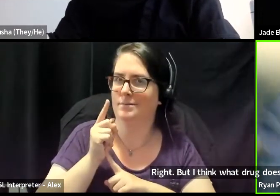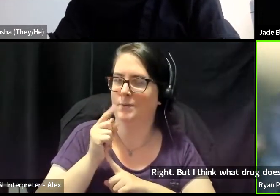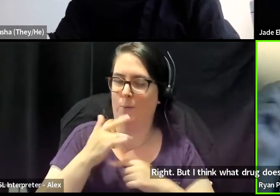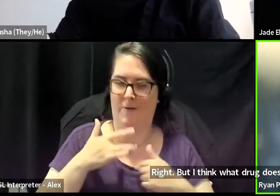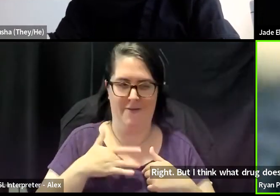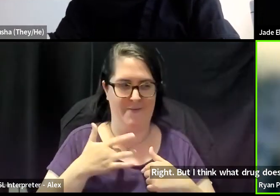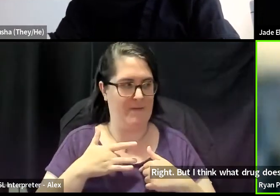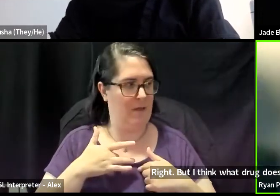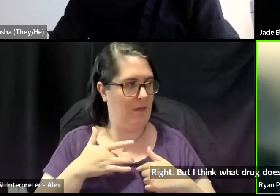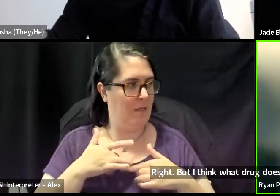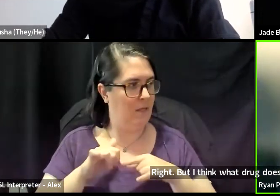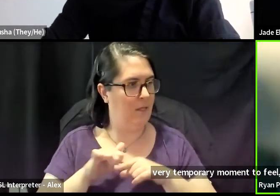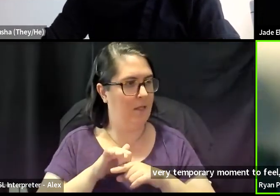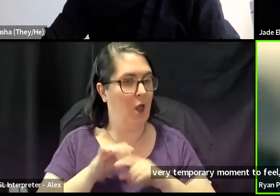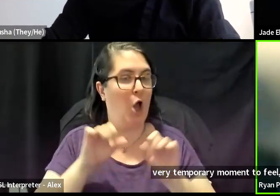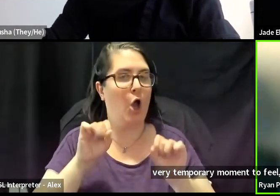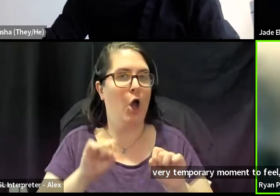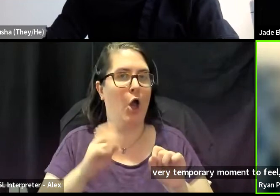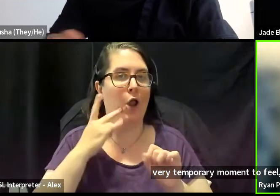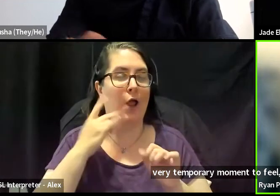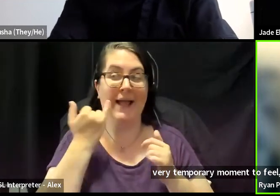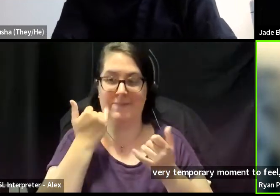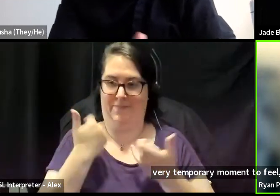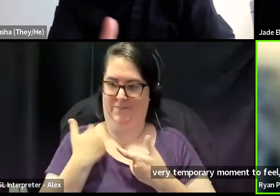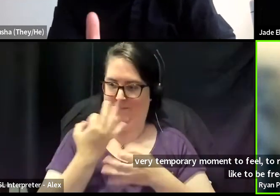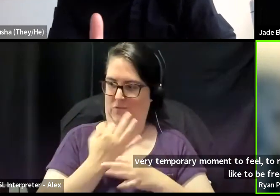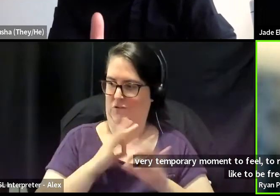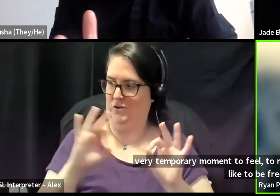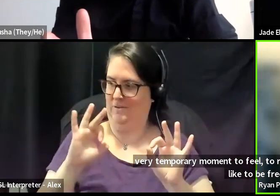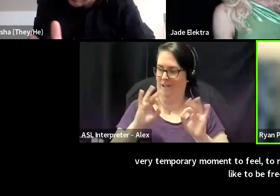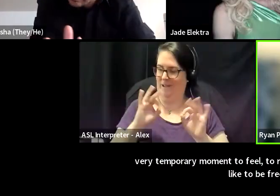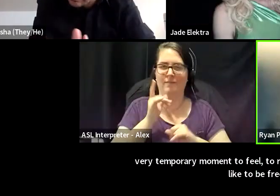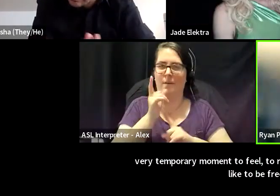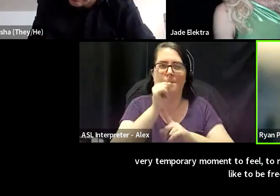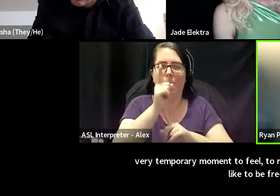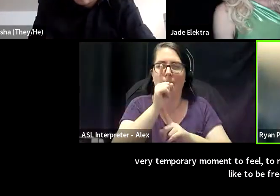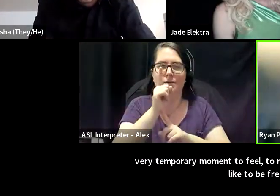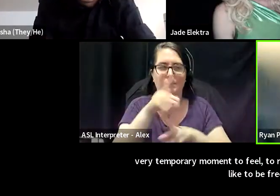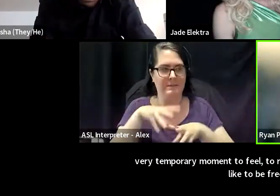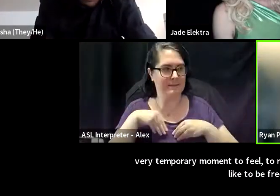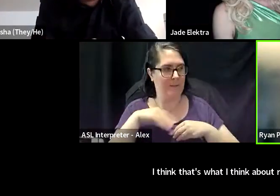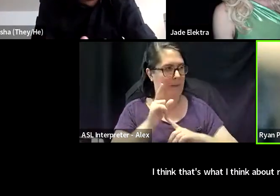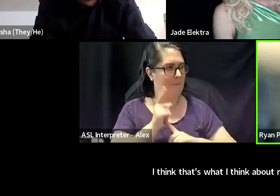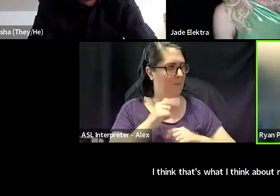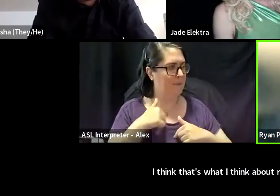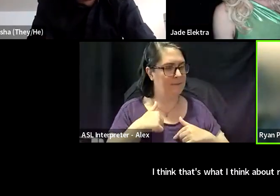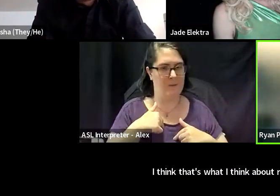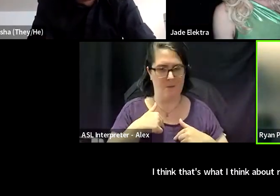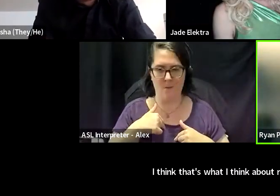to rehearse what it could be like to be free. Like that's what I think about, right? Because I think about drag,